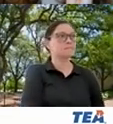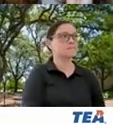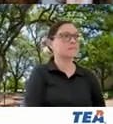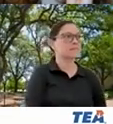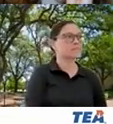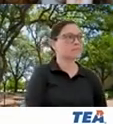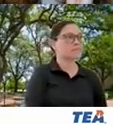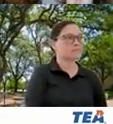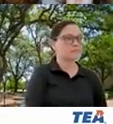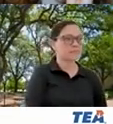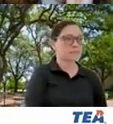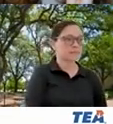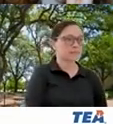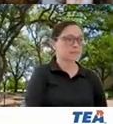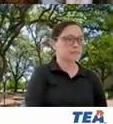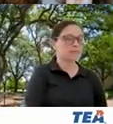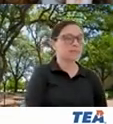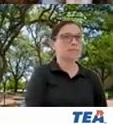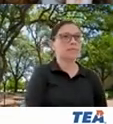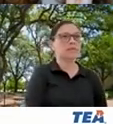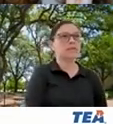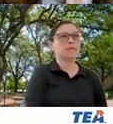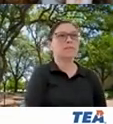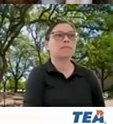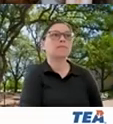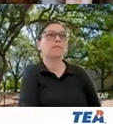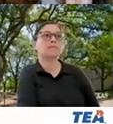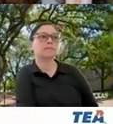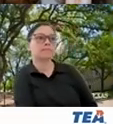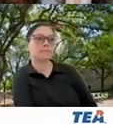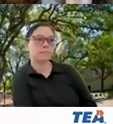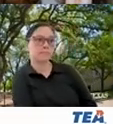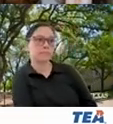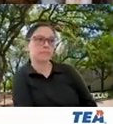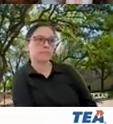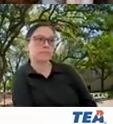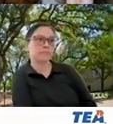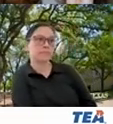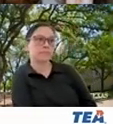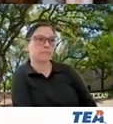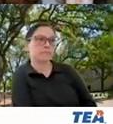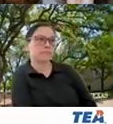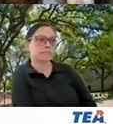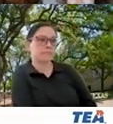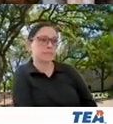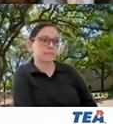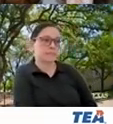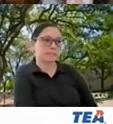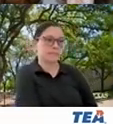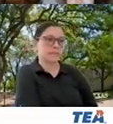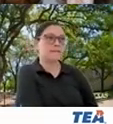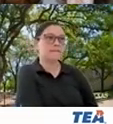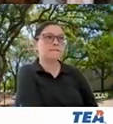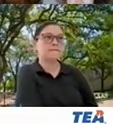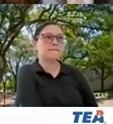first Jamboard and combine them, right? If there's a list of services or needs, you can add them right